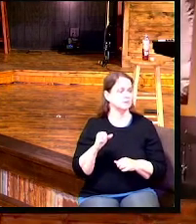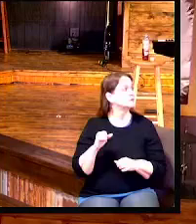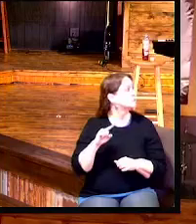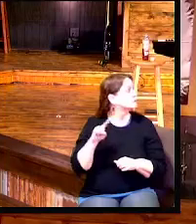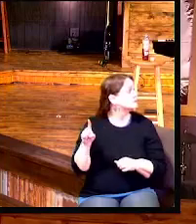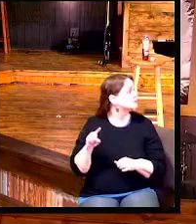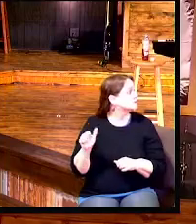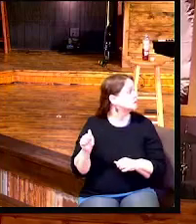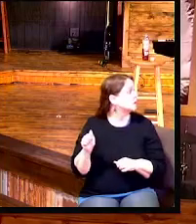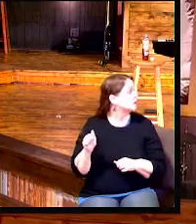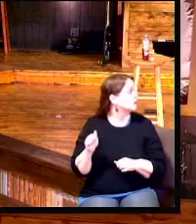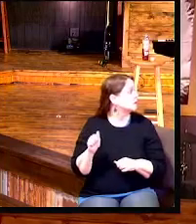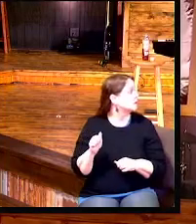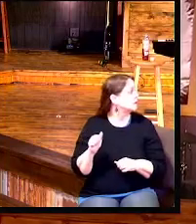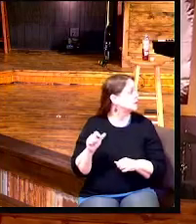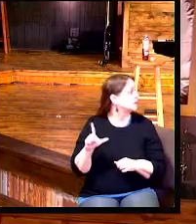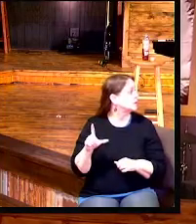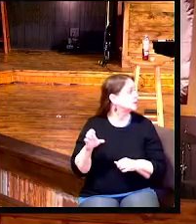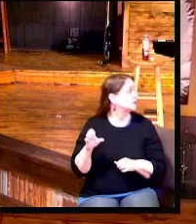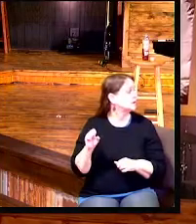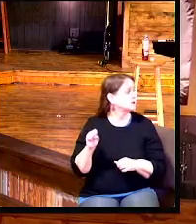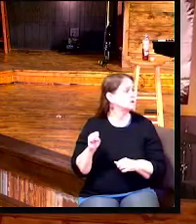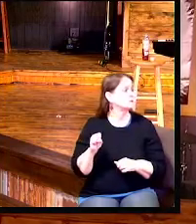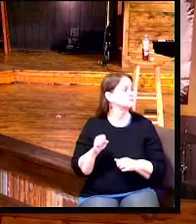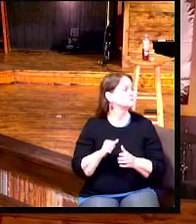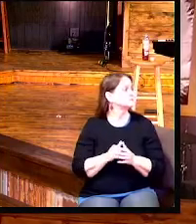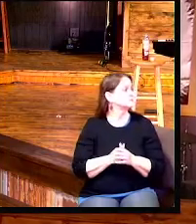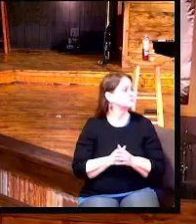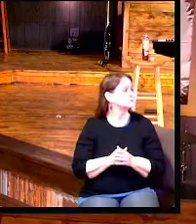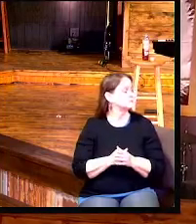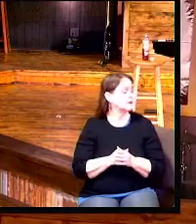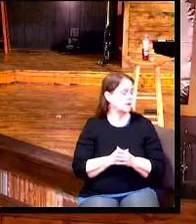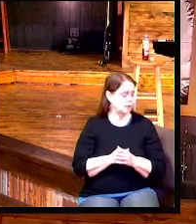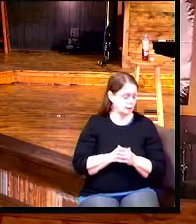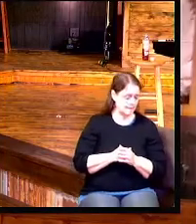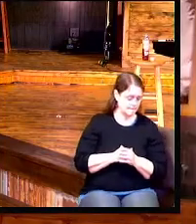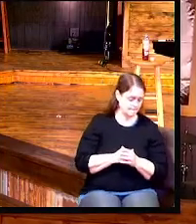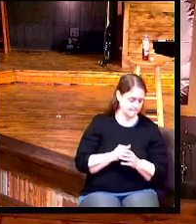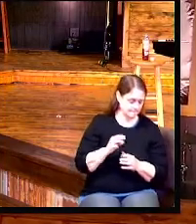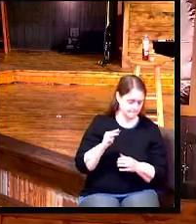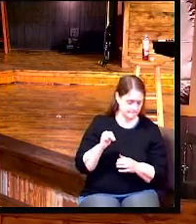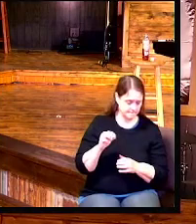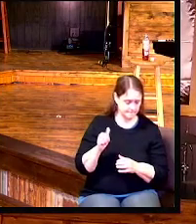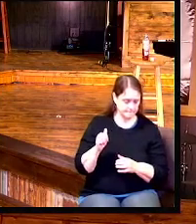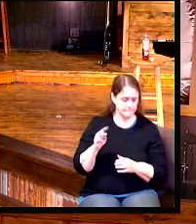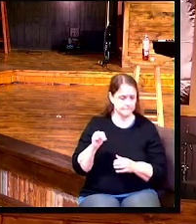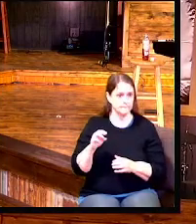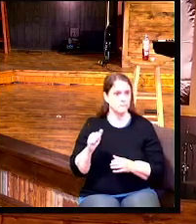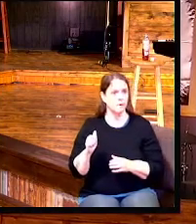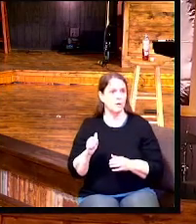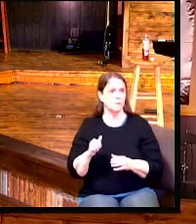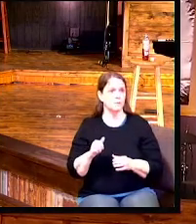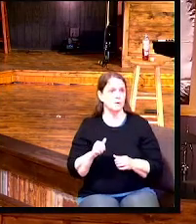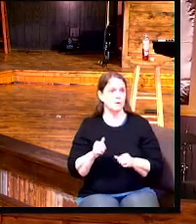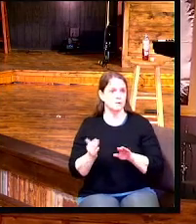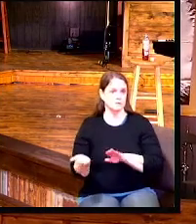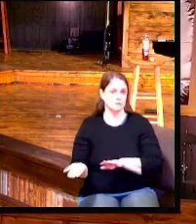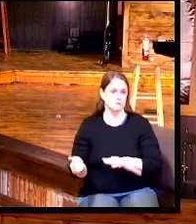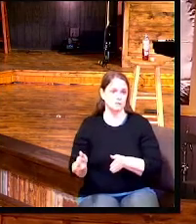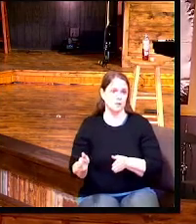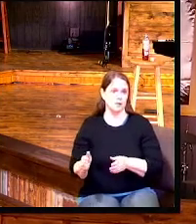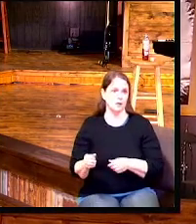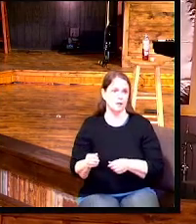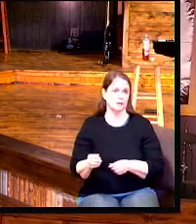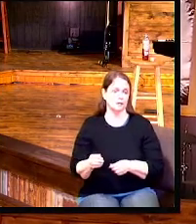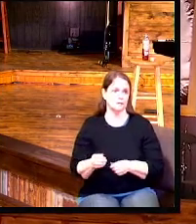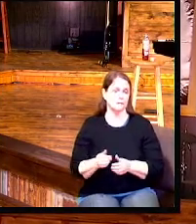current elders, Papa G, his beautiful bride, Mama G, went to be with the Lord on Thursday. So